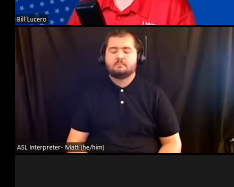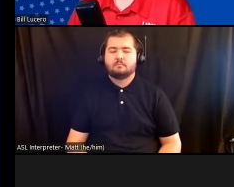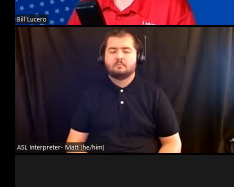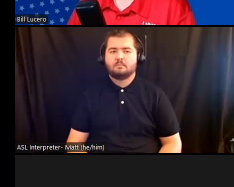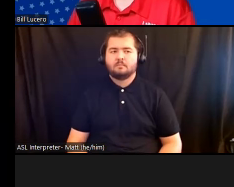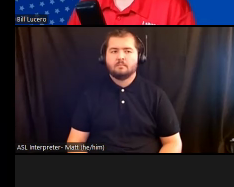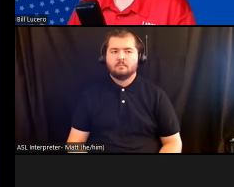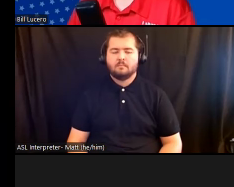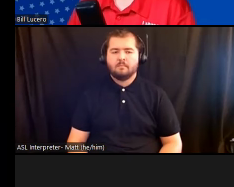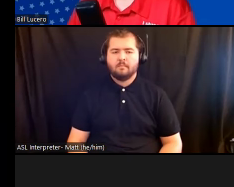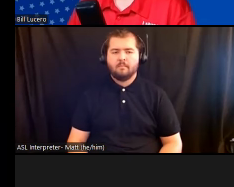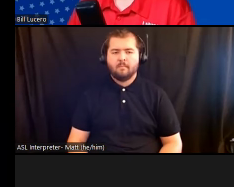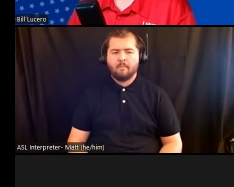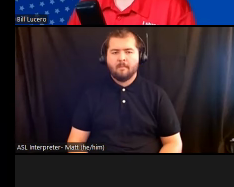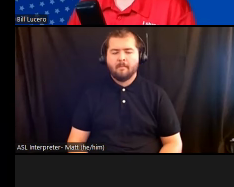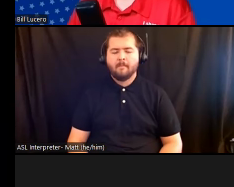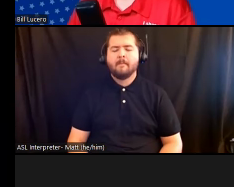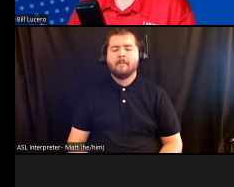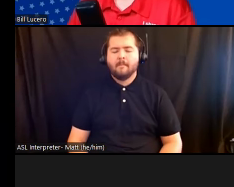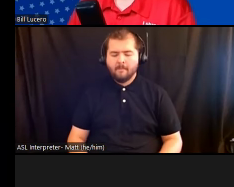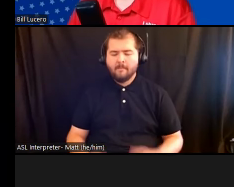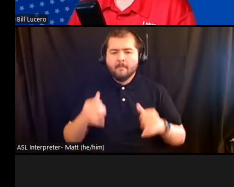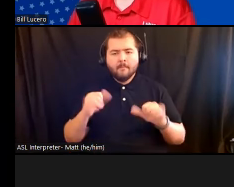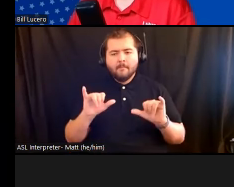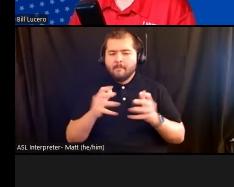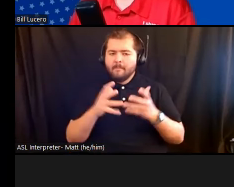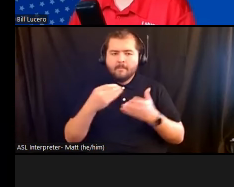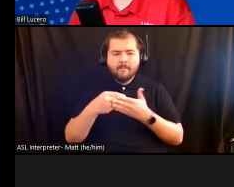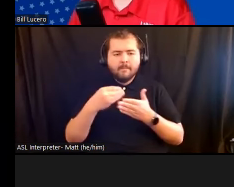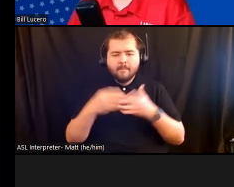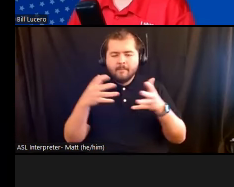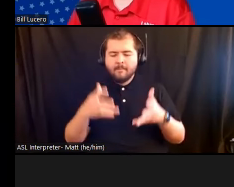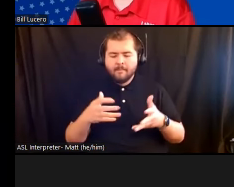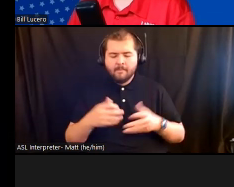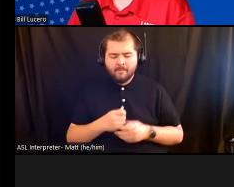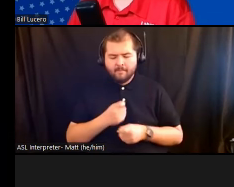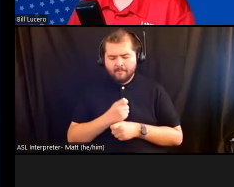and 400. All right. We still have some big money on the table.